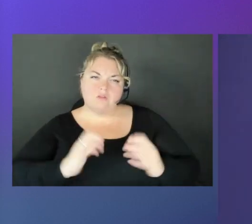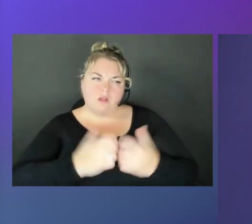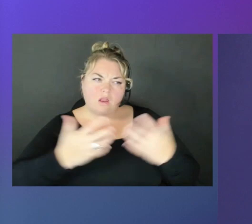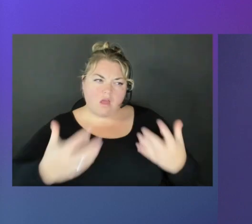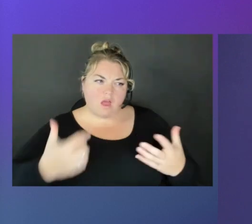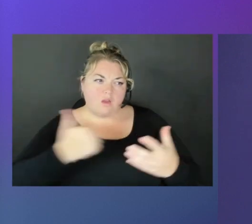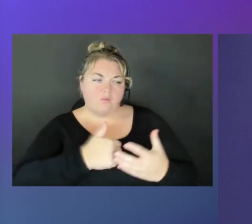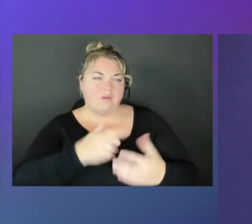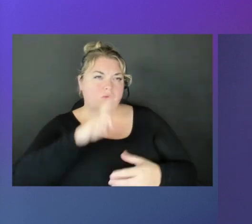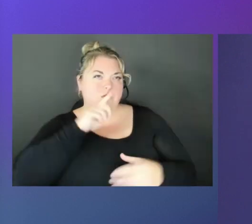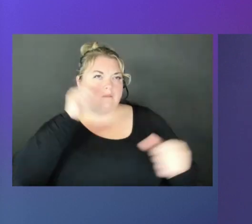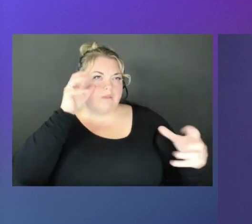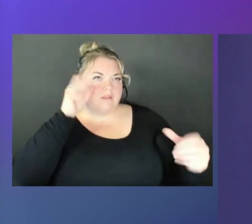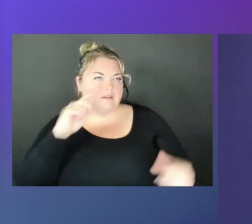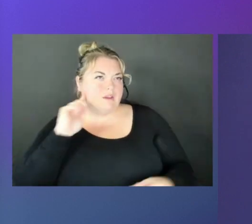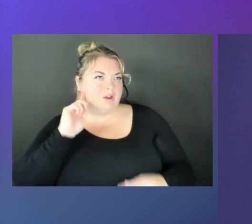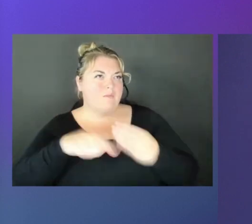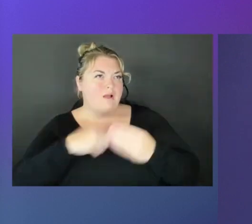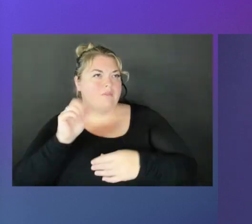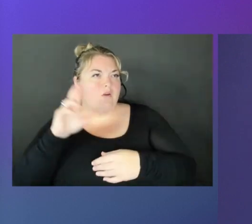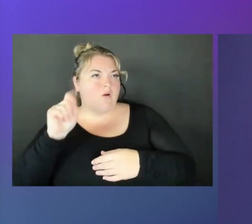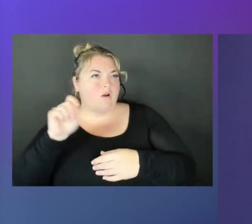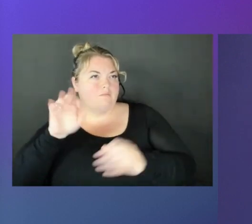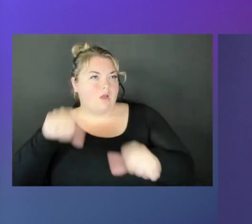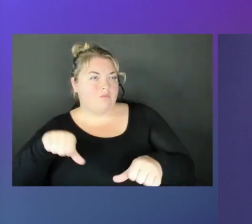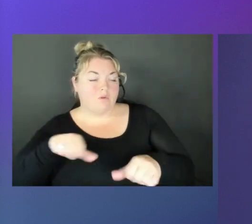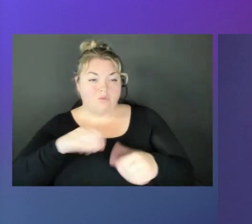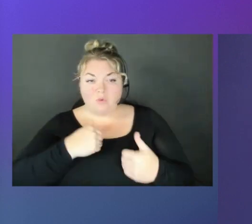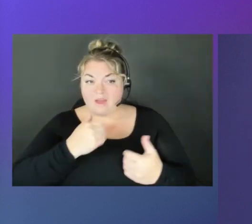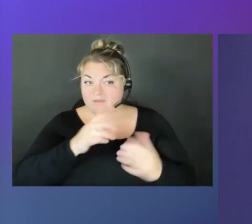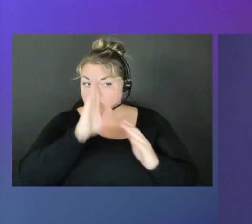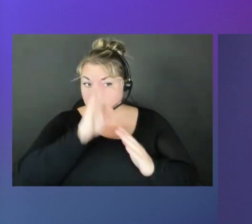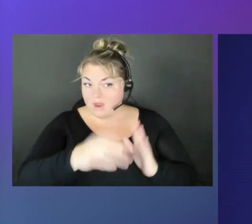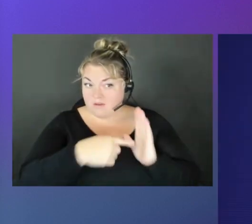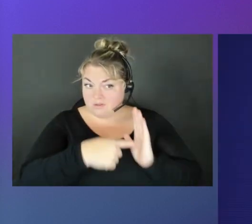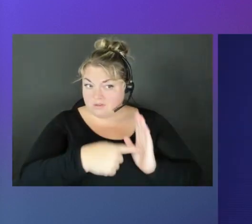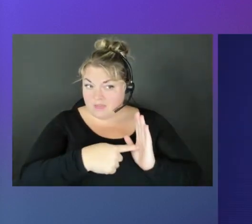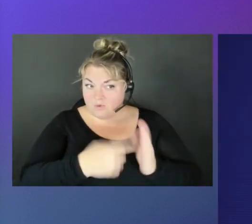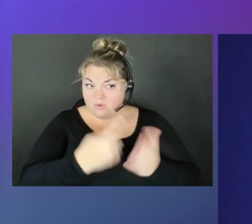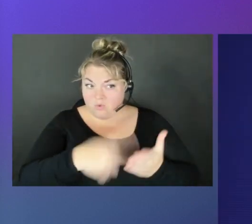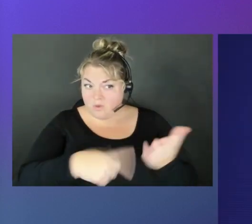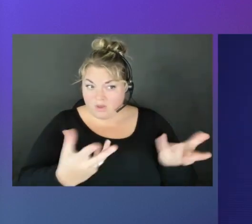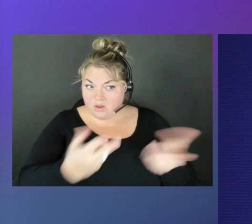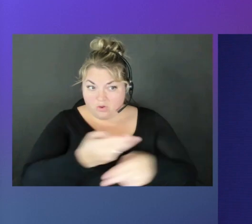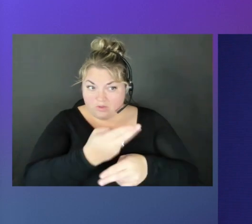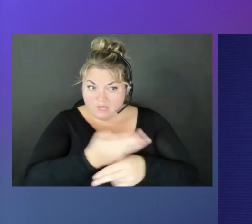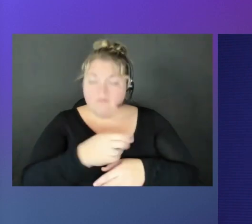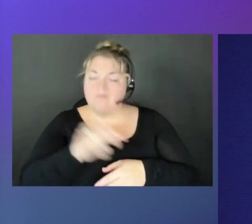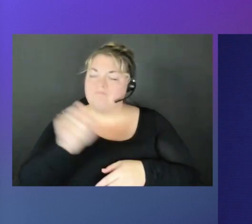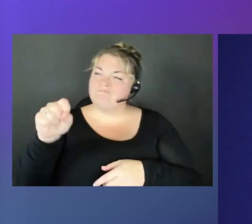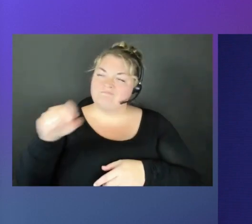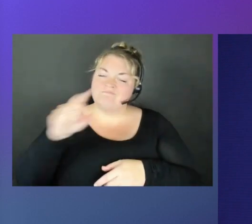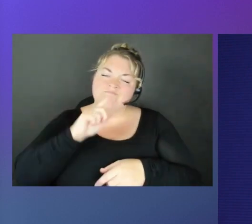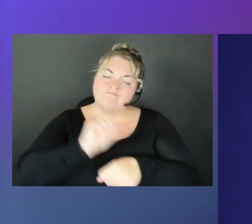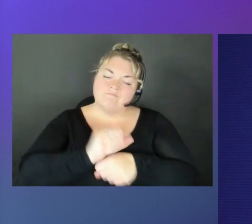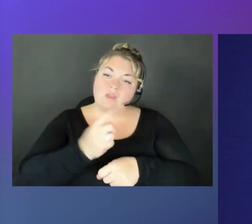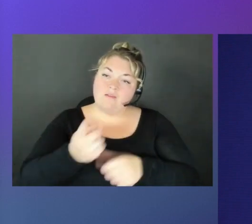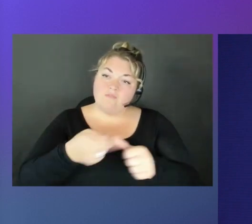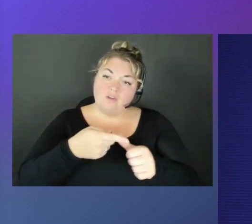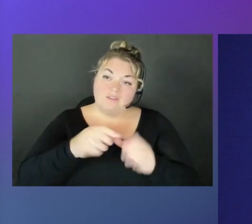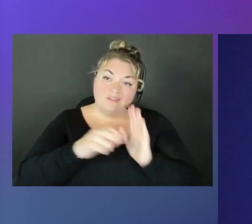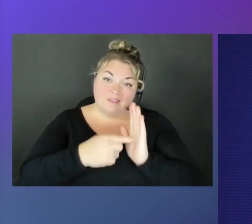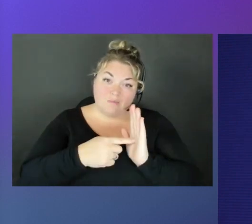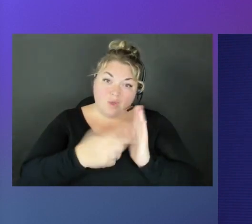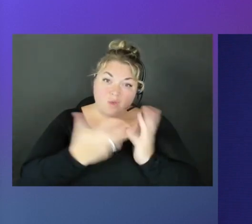But do you have any direct customer examples of what customers are using Outpost for these days? Yeah, absolutely. So the first example I want to walk you through